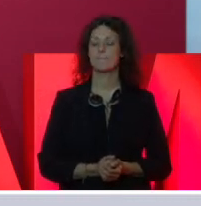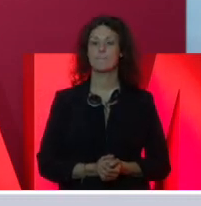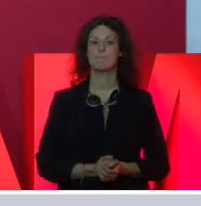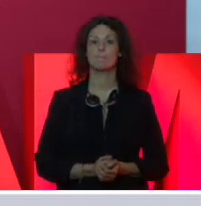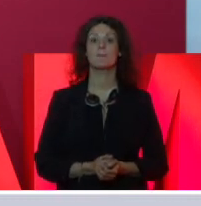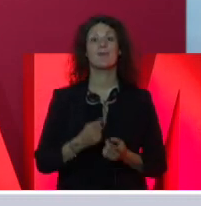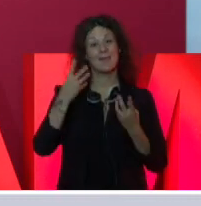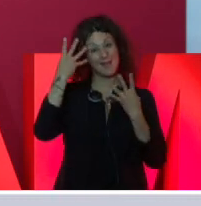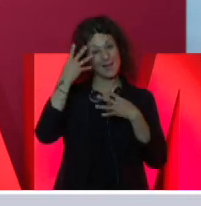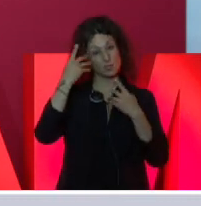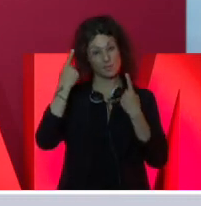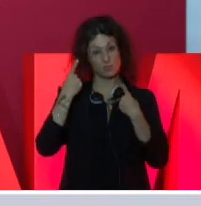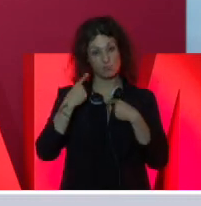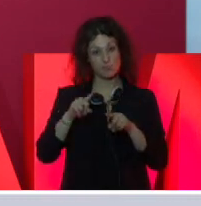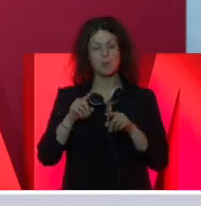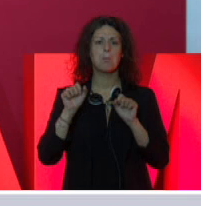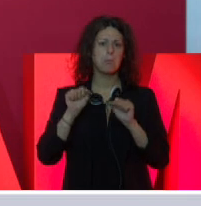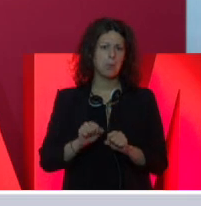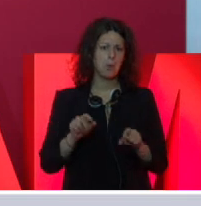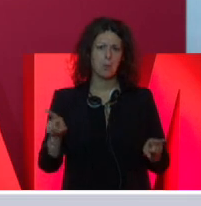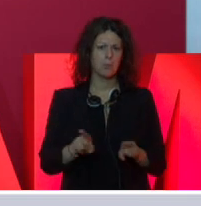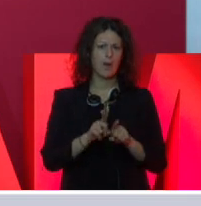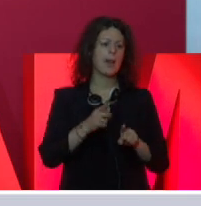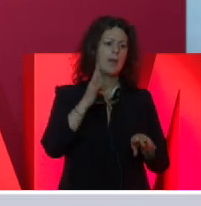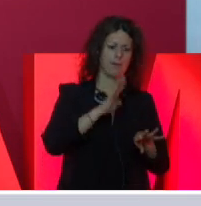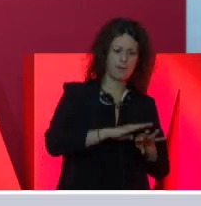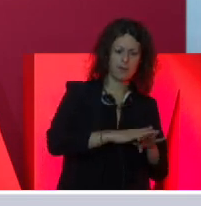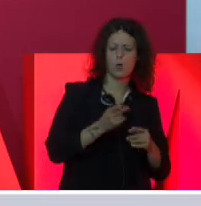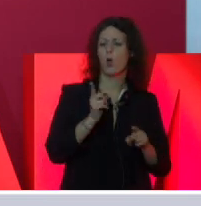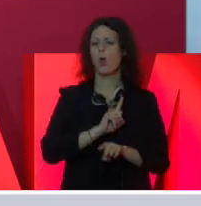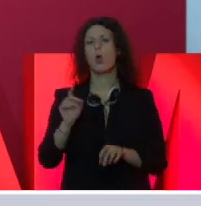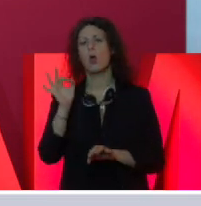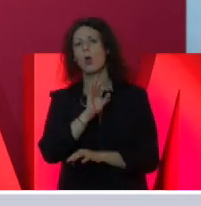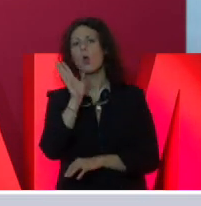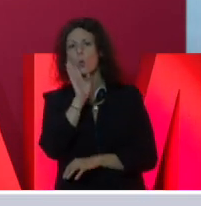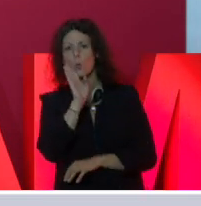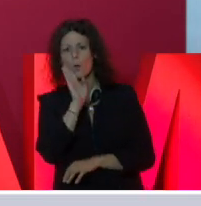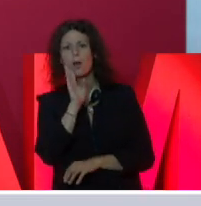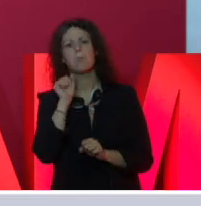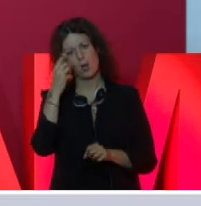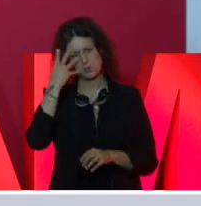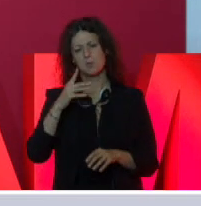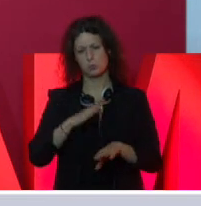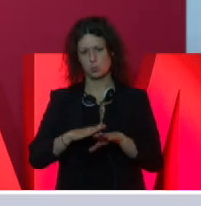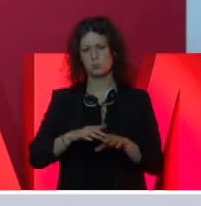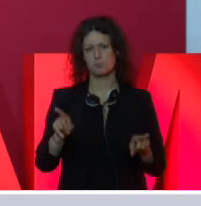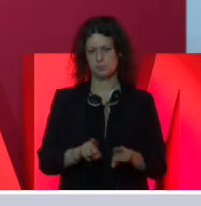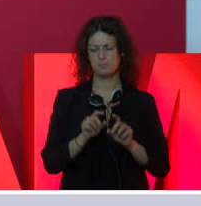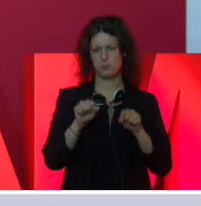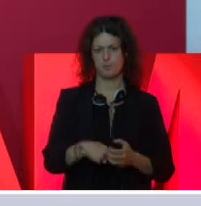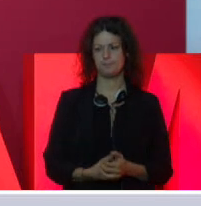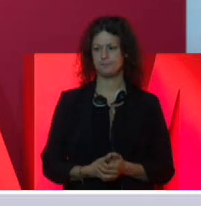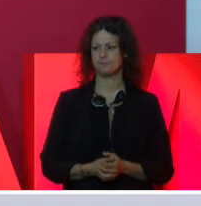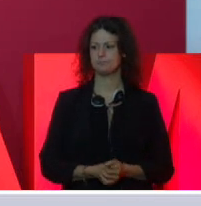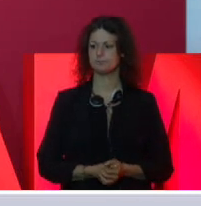that can be based on algorithms or that can be human, or there may be a combination of the two. There are many